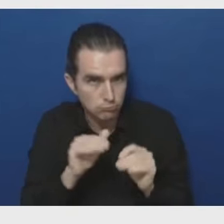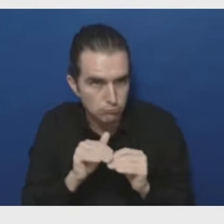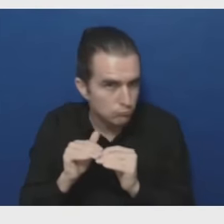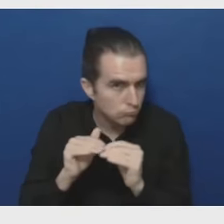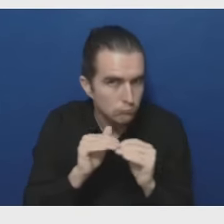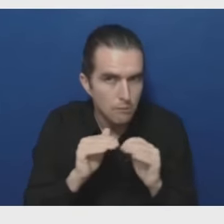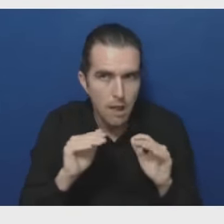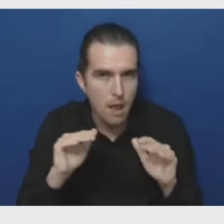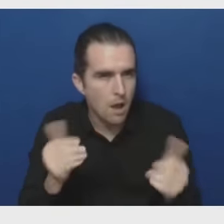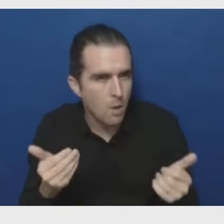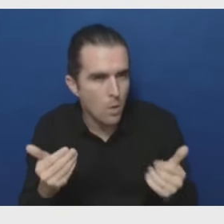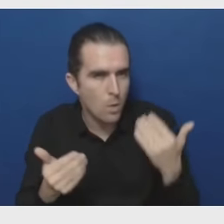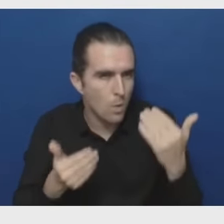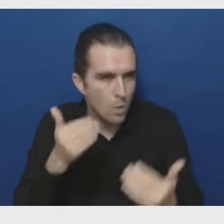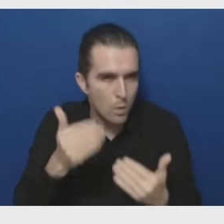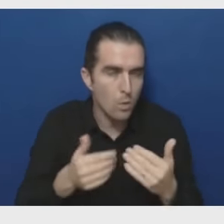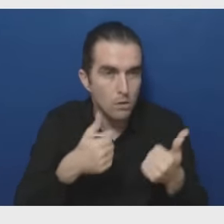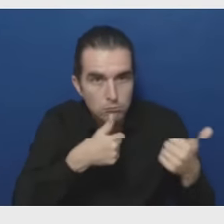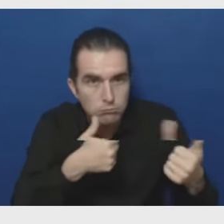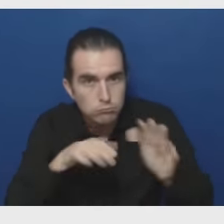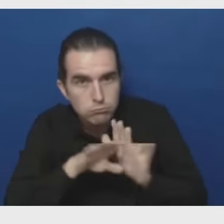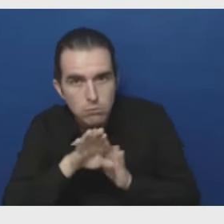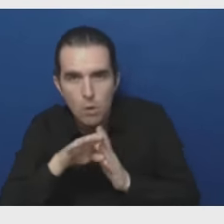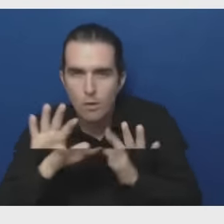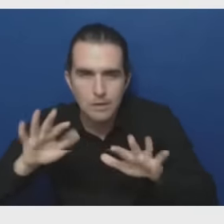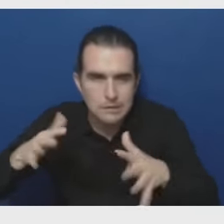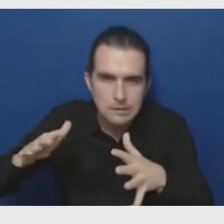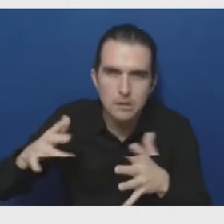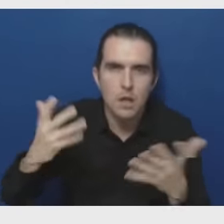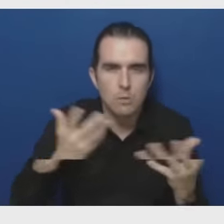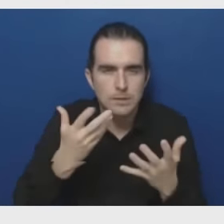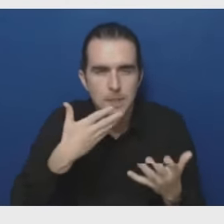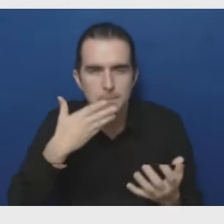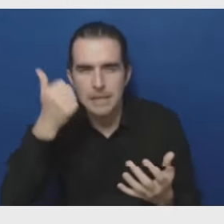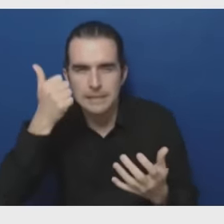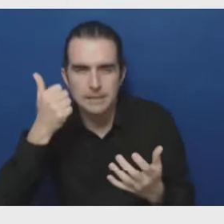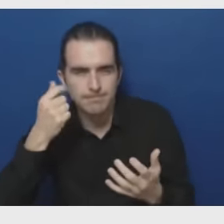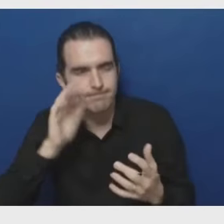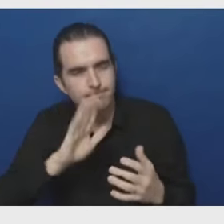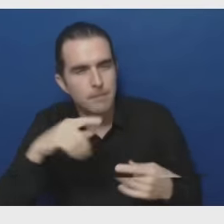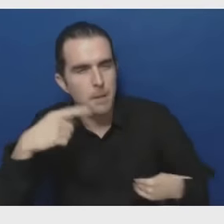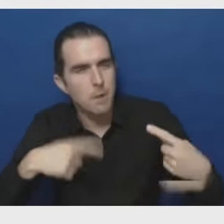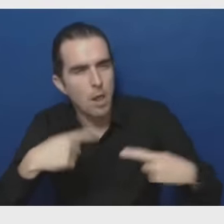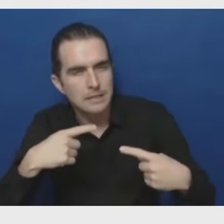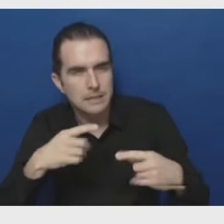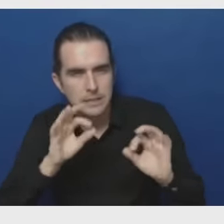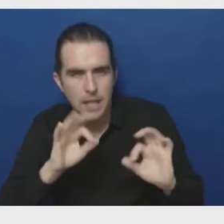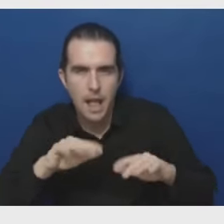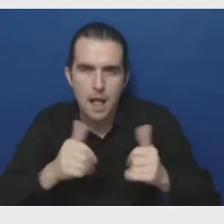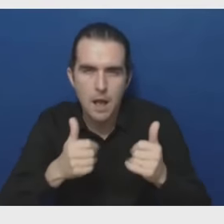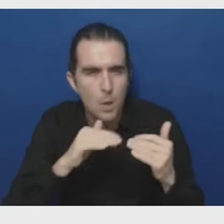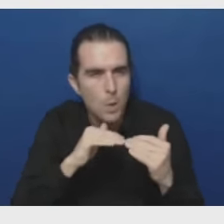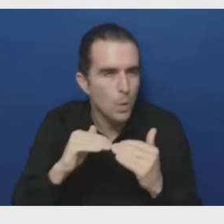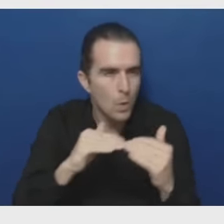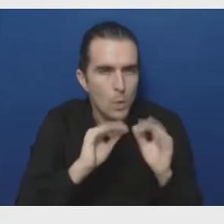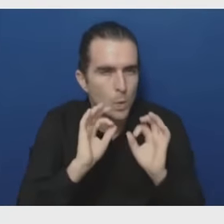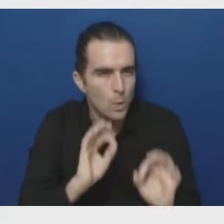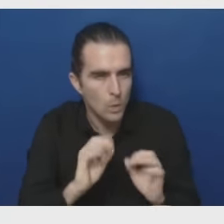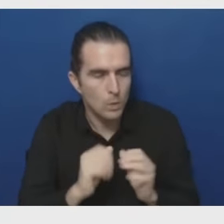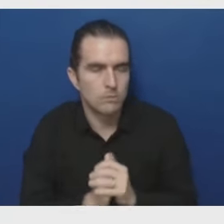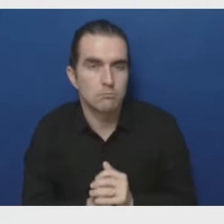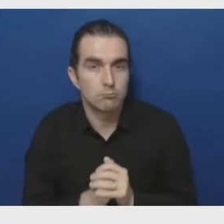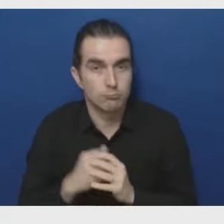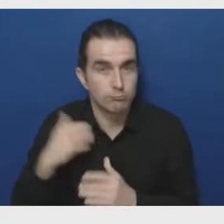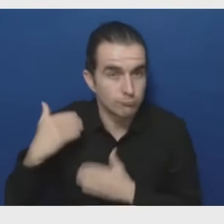keep plugging away and never give up on trying to achieve them. And then, of course, recognizing the rights and roles of Indigenous people. We